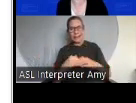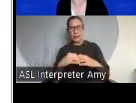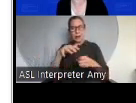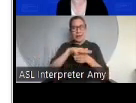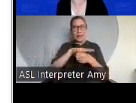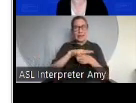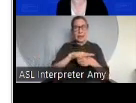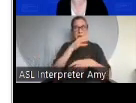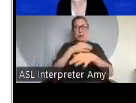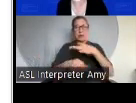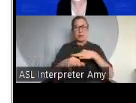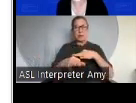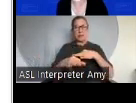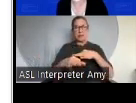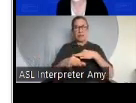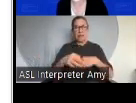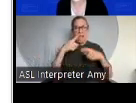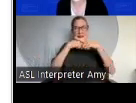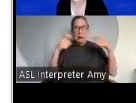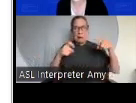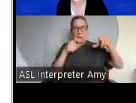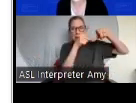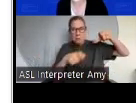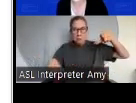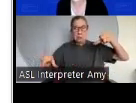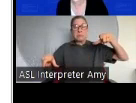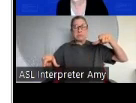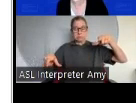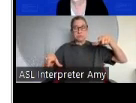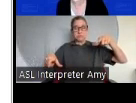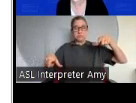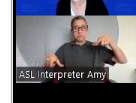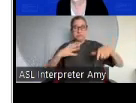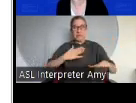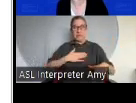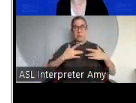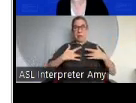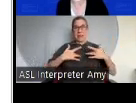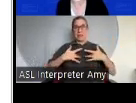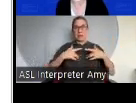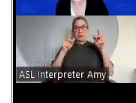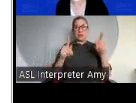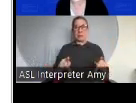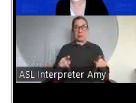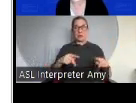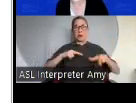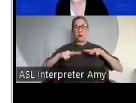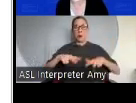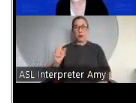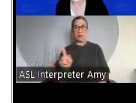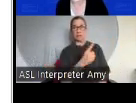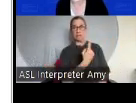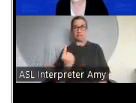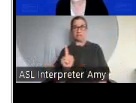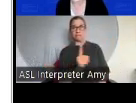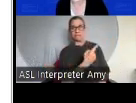like a giant scar. So, you know, I just wanted to voice the concern as a pedestrian. And